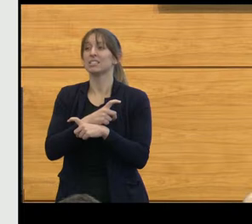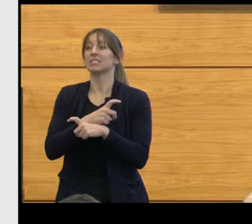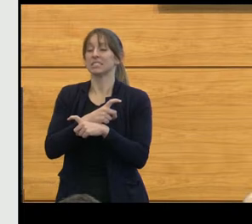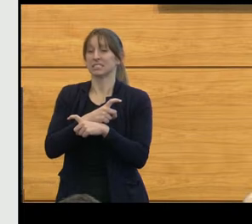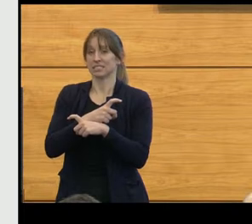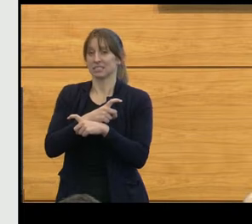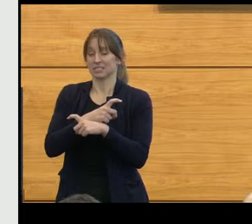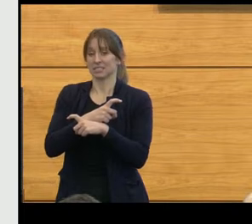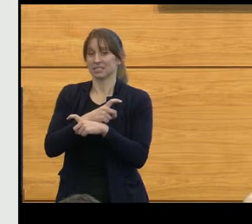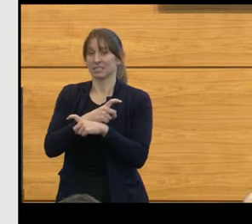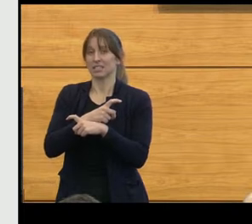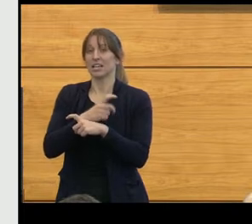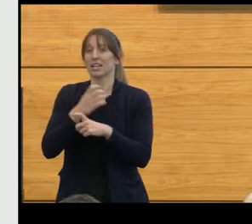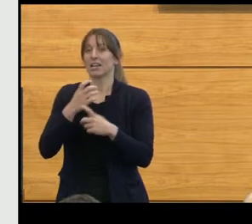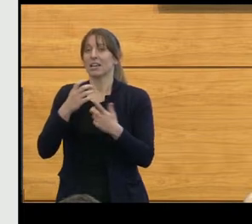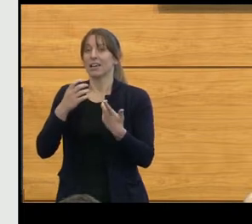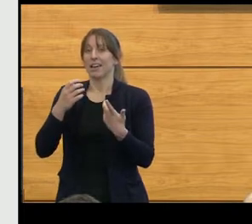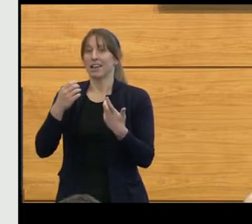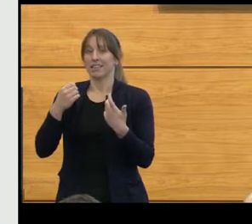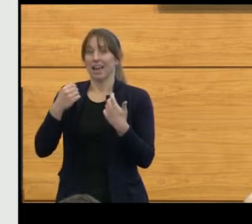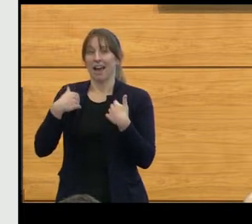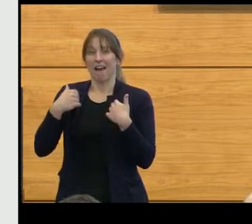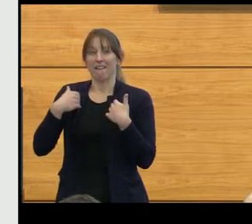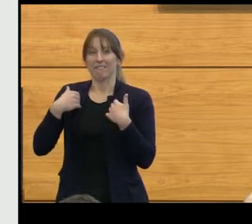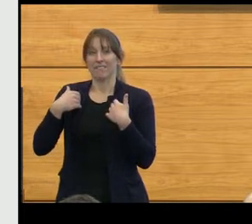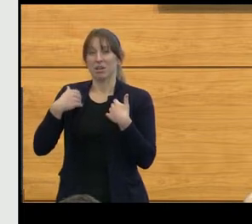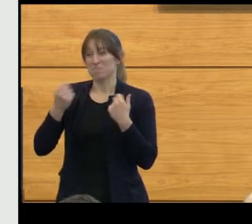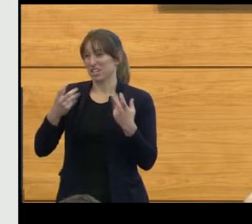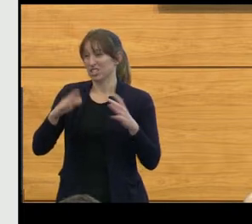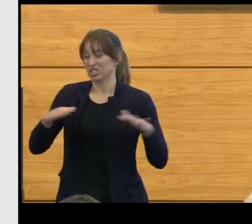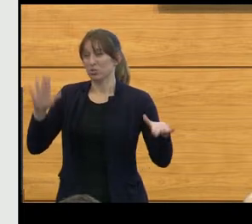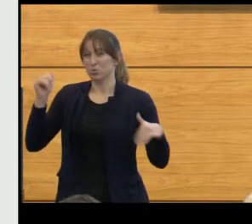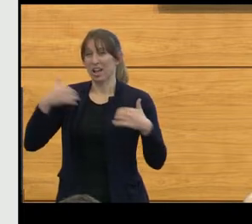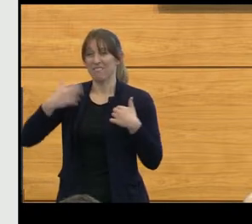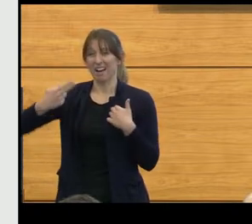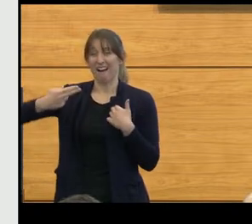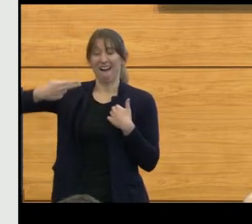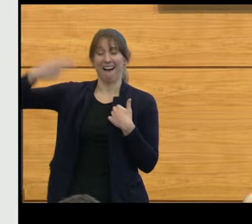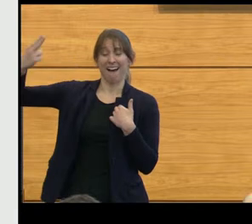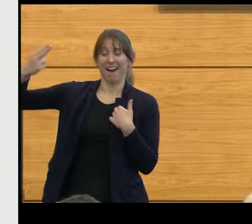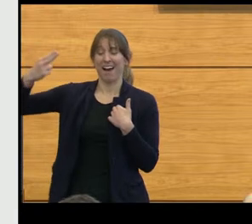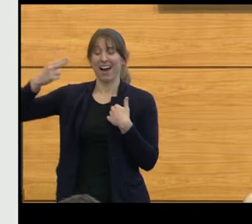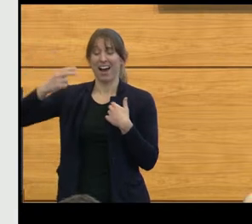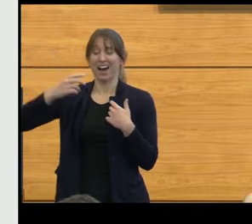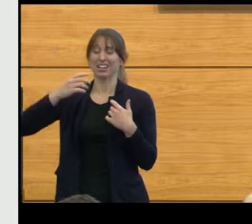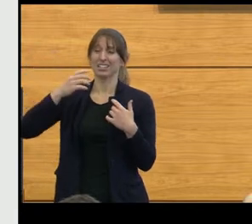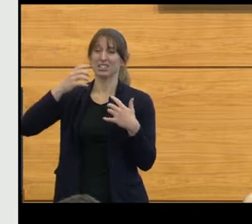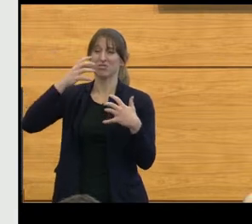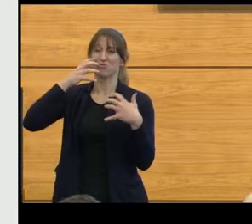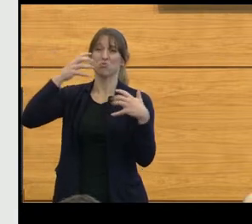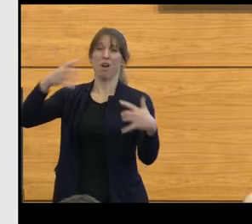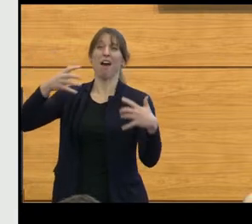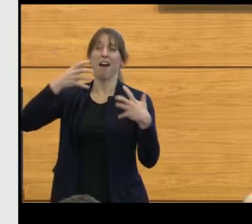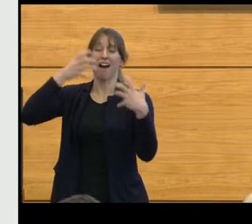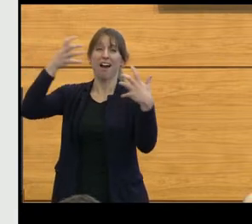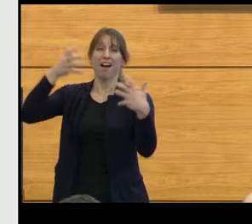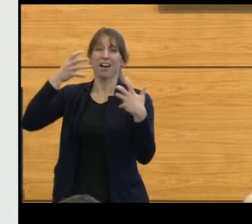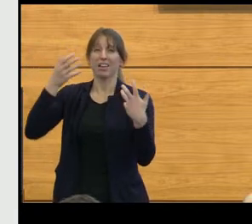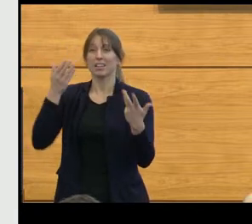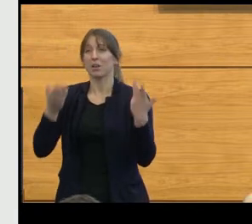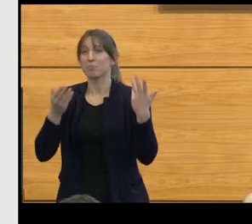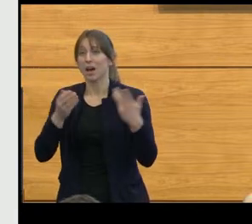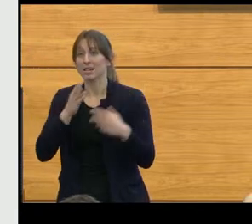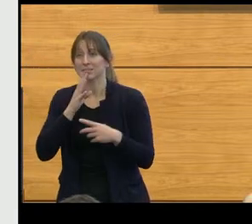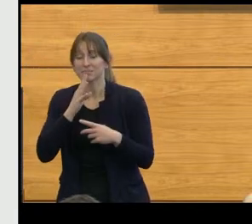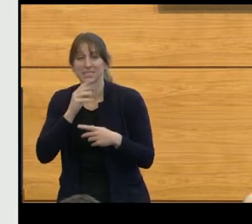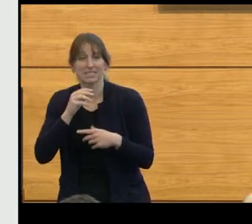labile emotionally. They have this high-pitched cry. The children will often be mute. They have a significant speech apraxia and ataxia,